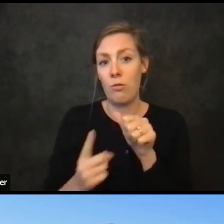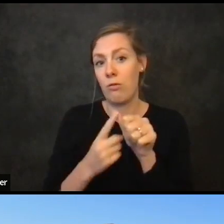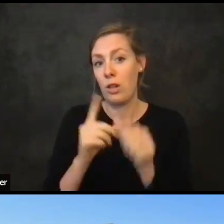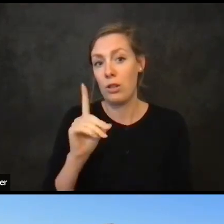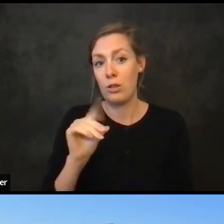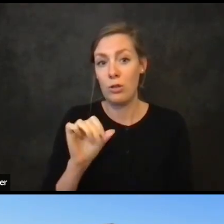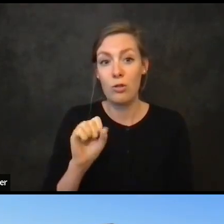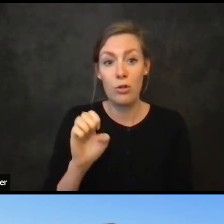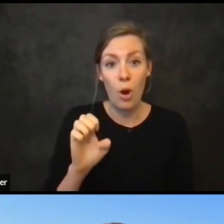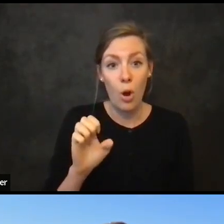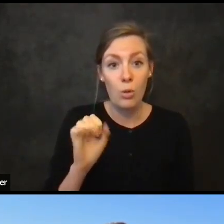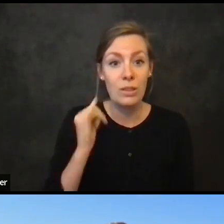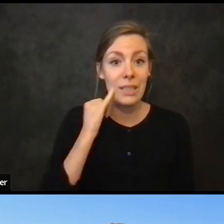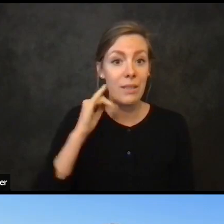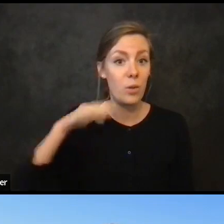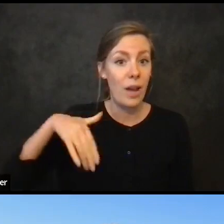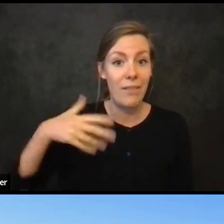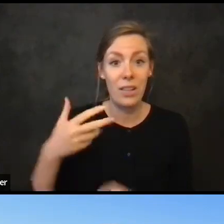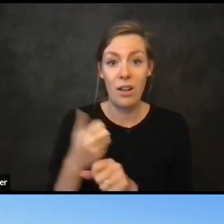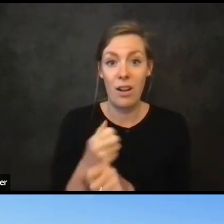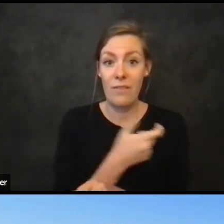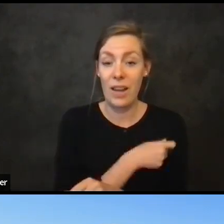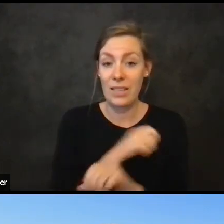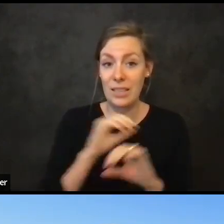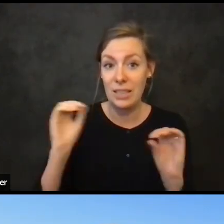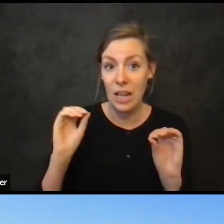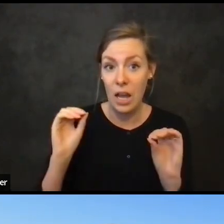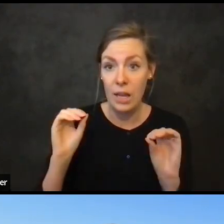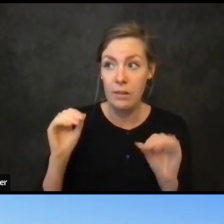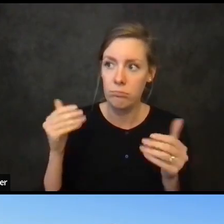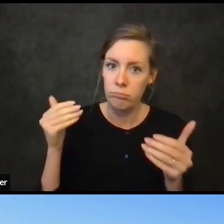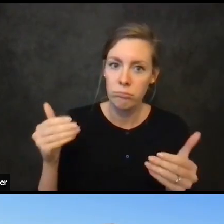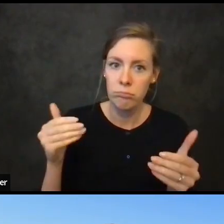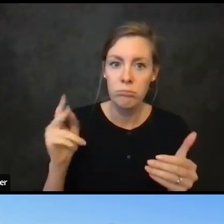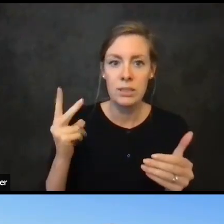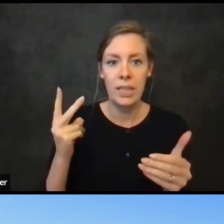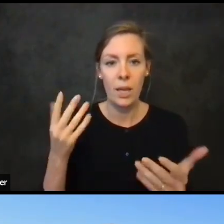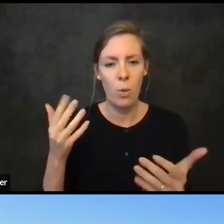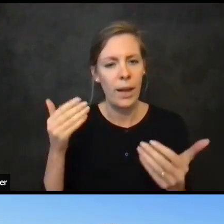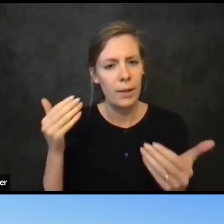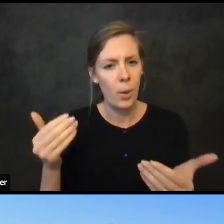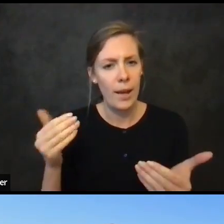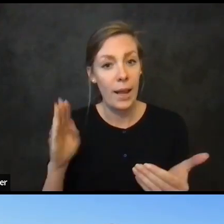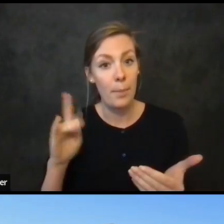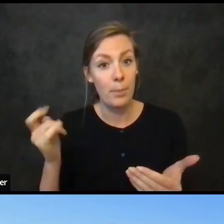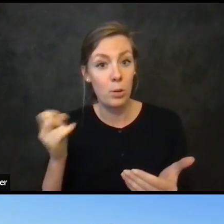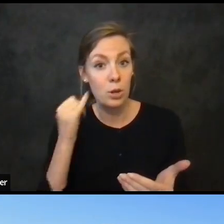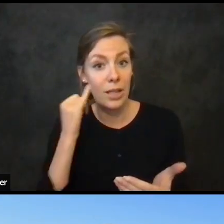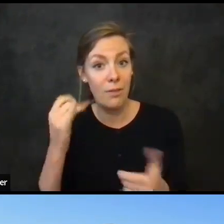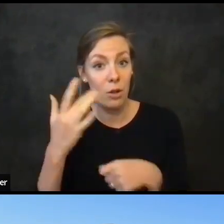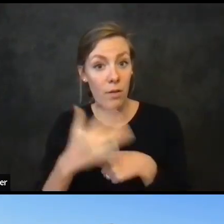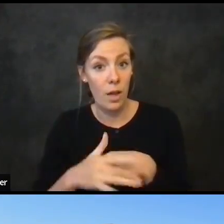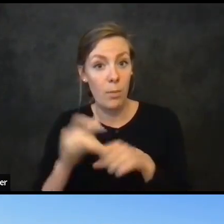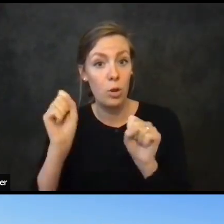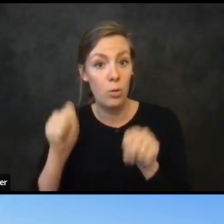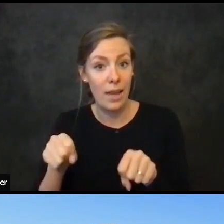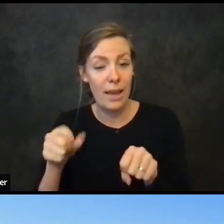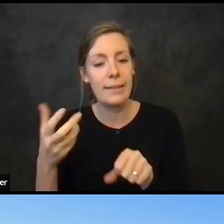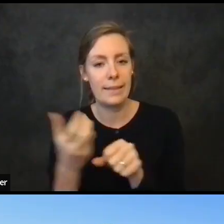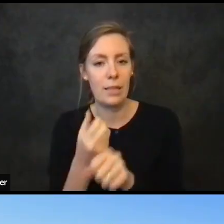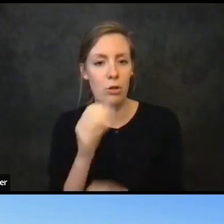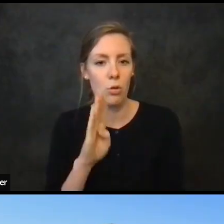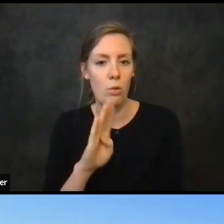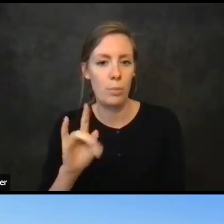haven't gotten a vaccine at all, your second dose if you're awaiting the second dose, and a booster shot if you're eligible at this time.